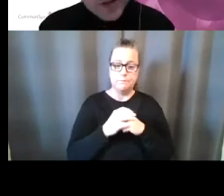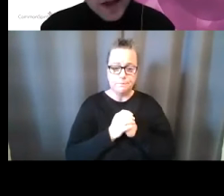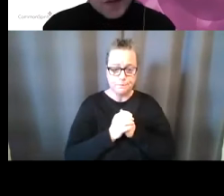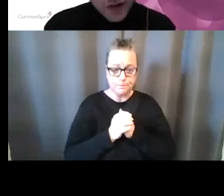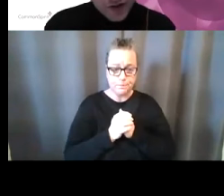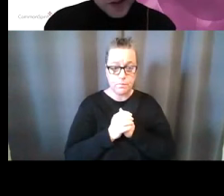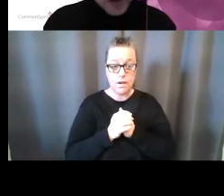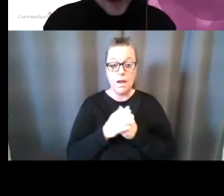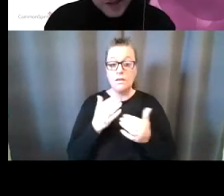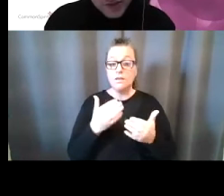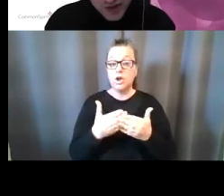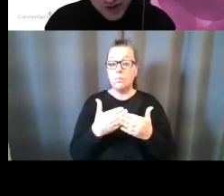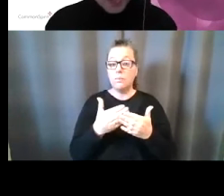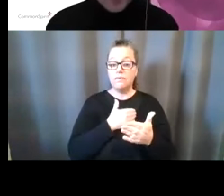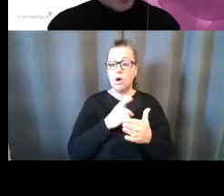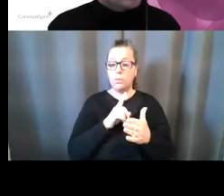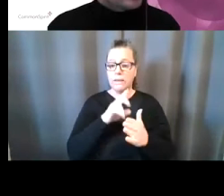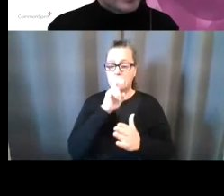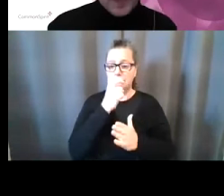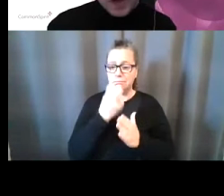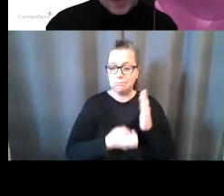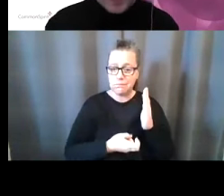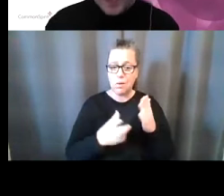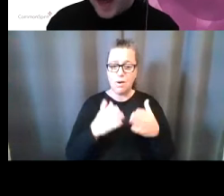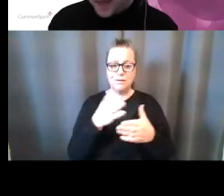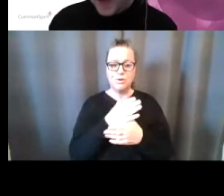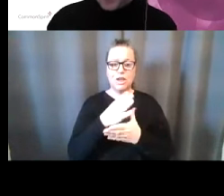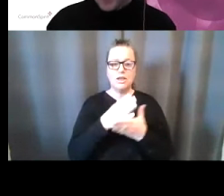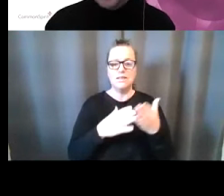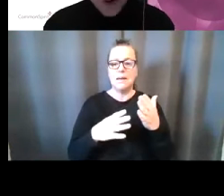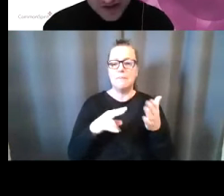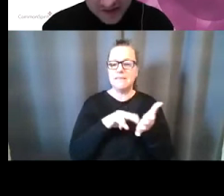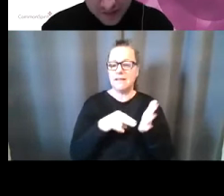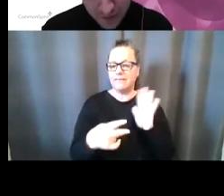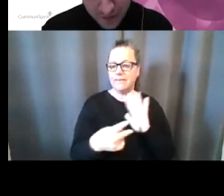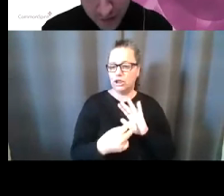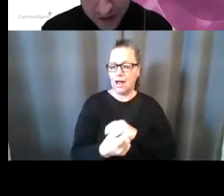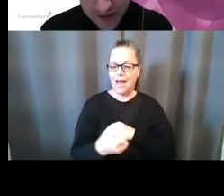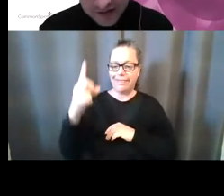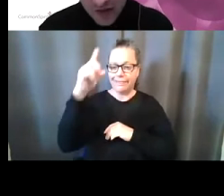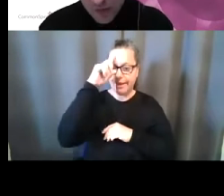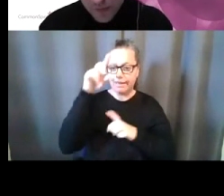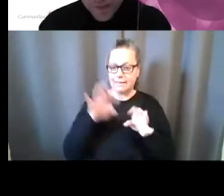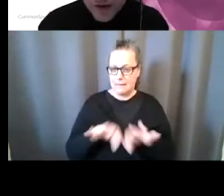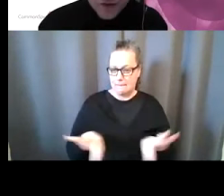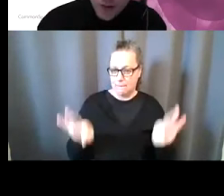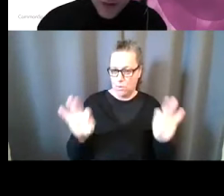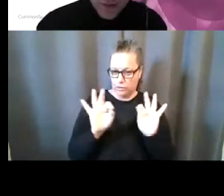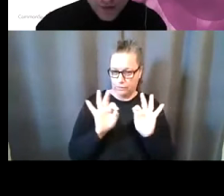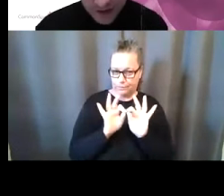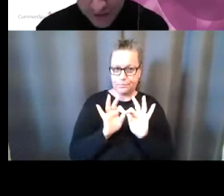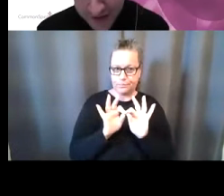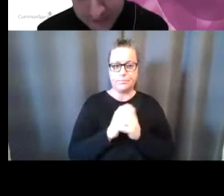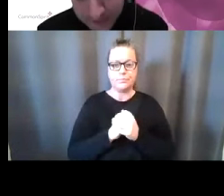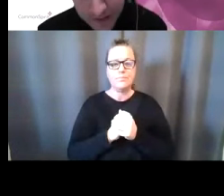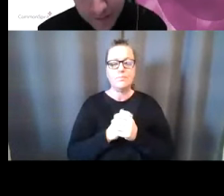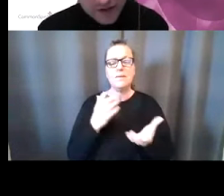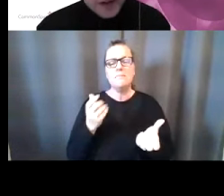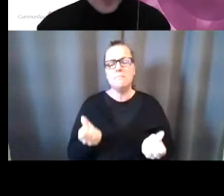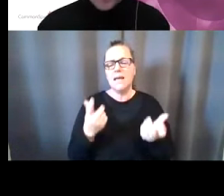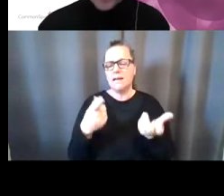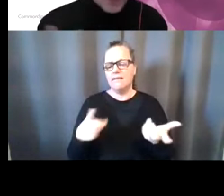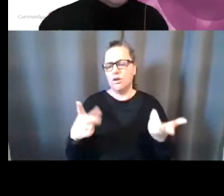Before we dive further into this, I just wanted to share with you some definitions that I think are important for us to move forward with. So many of you probably already know this,